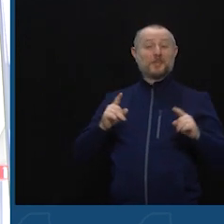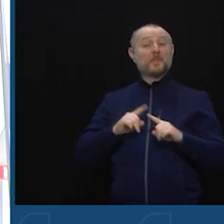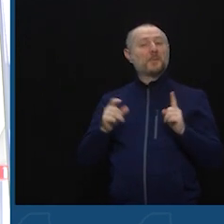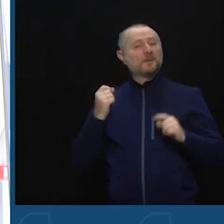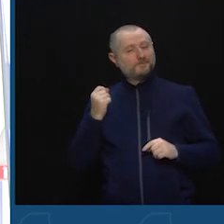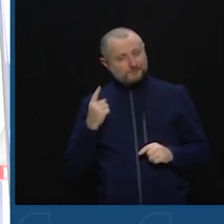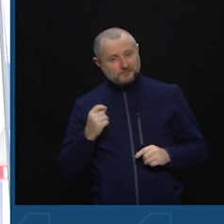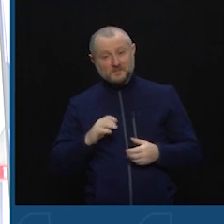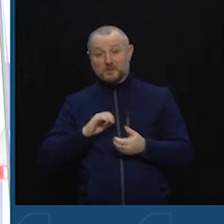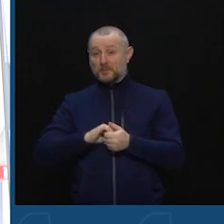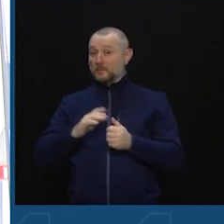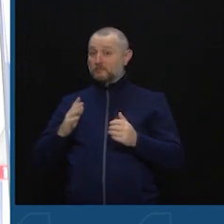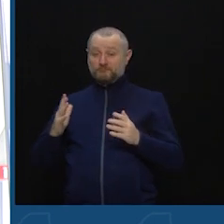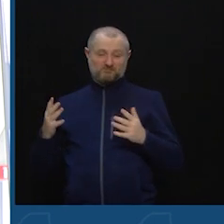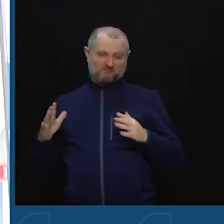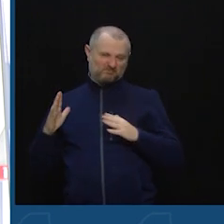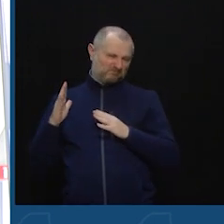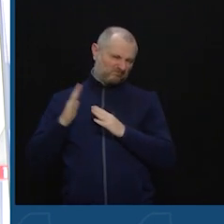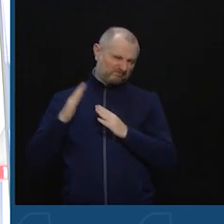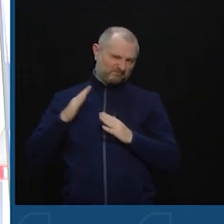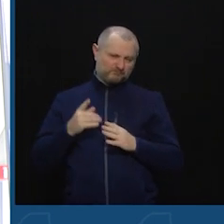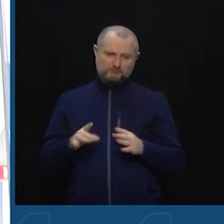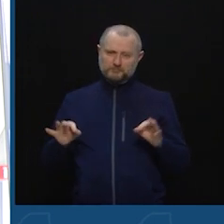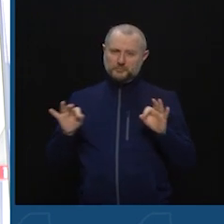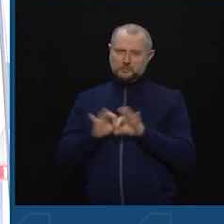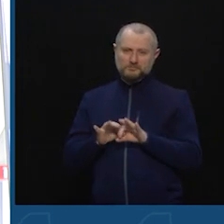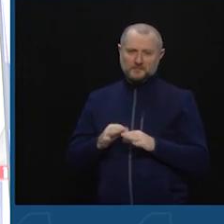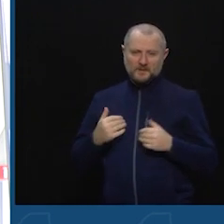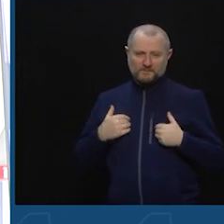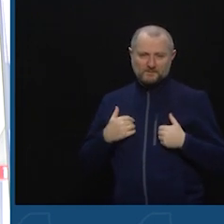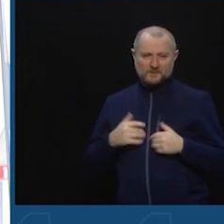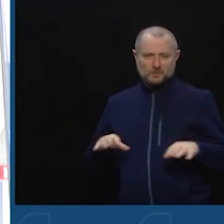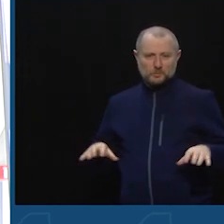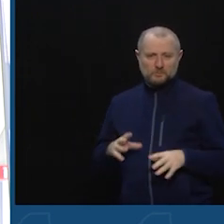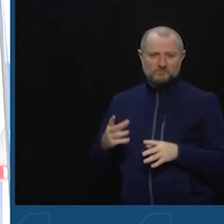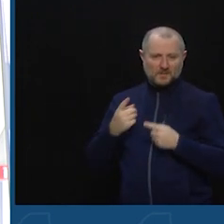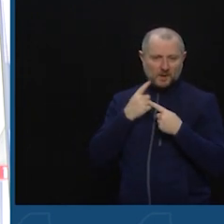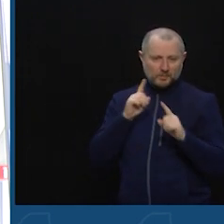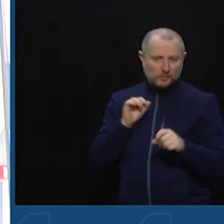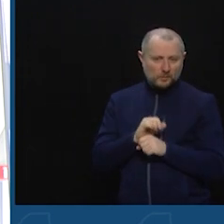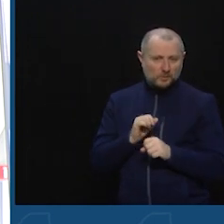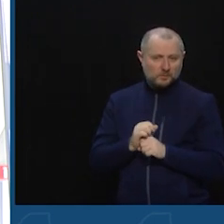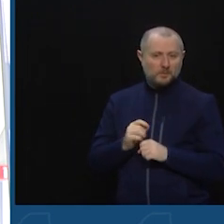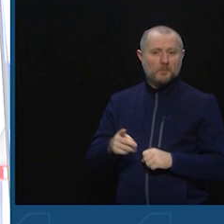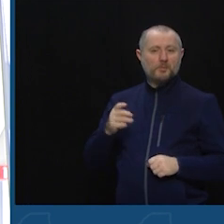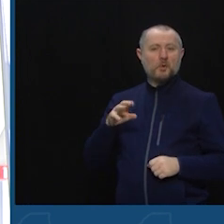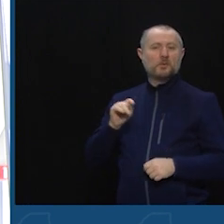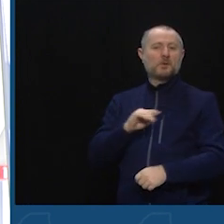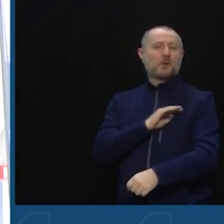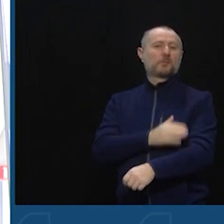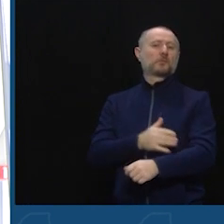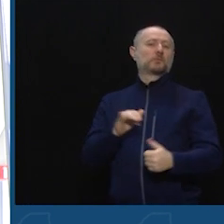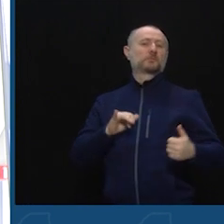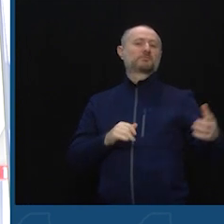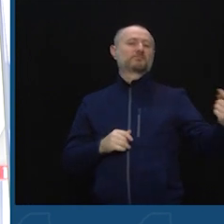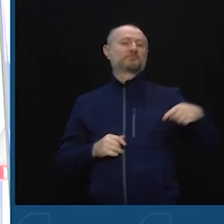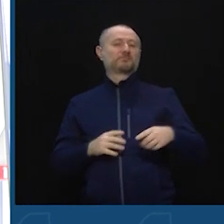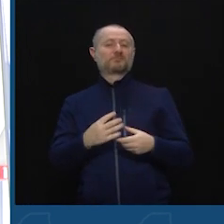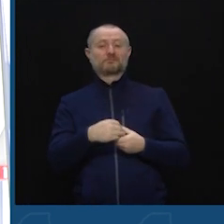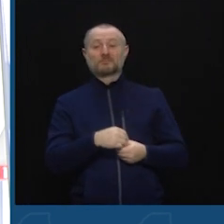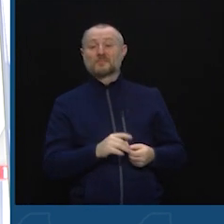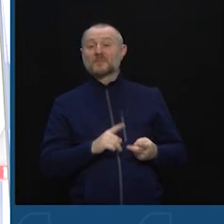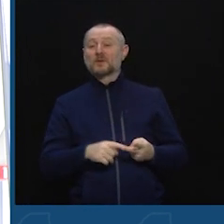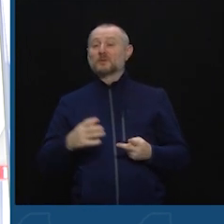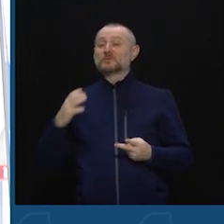more important to me or more important in actually getting things done at the Port Authority than the partnership that the chairman